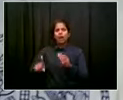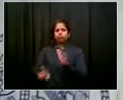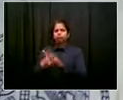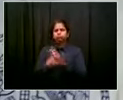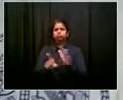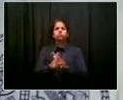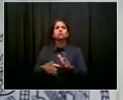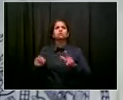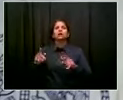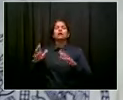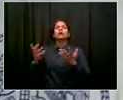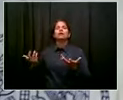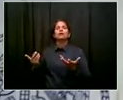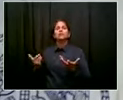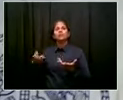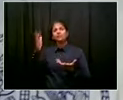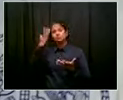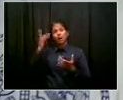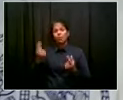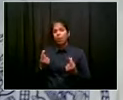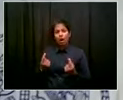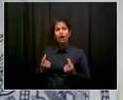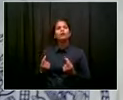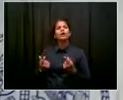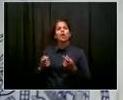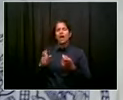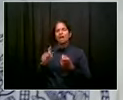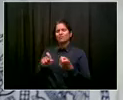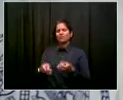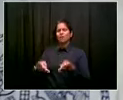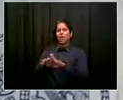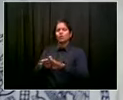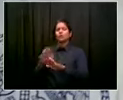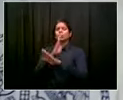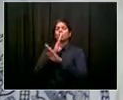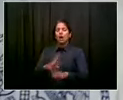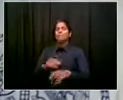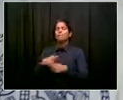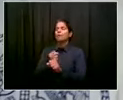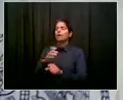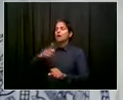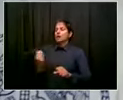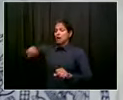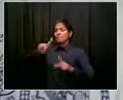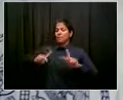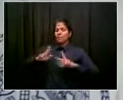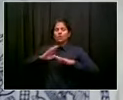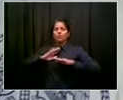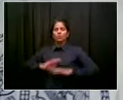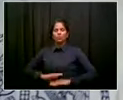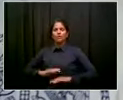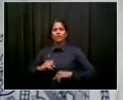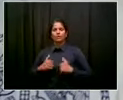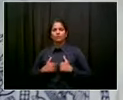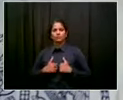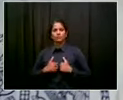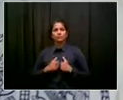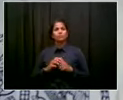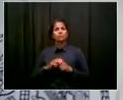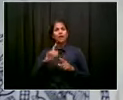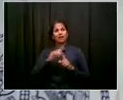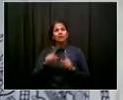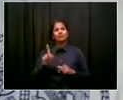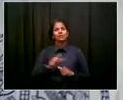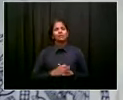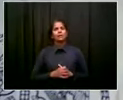is the kind of thing we do now at this moment in history to get through some of the challenges we're facing but we will overcome those challenges and